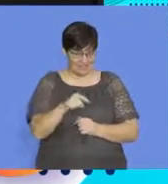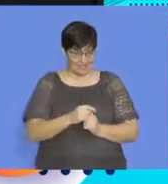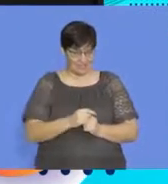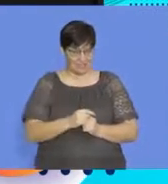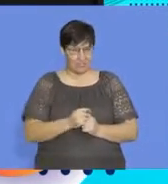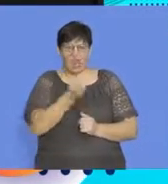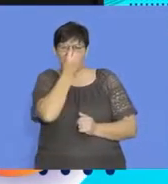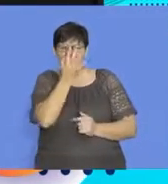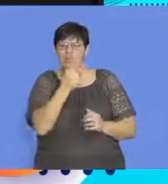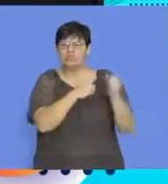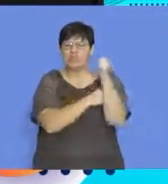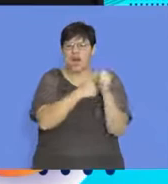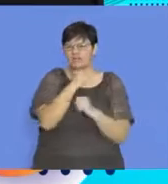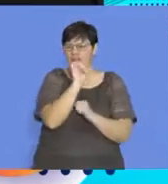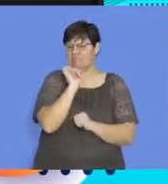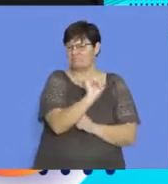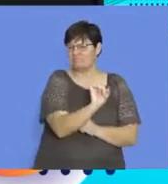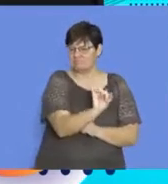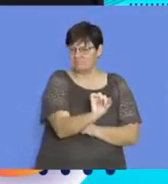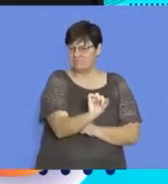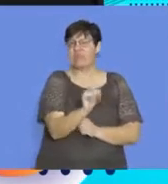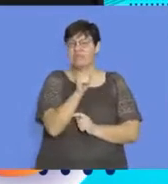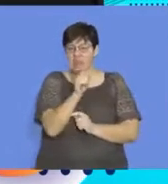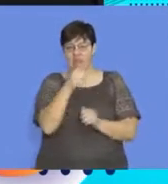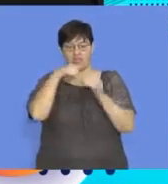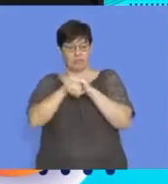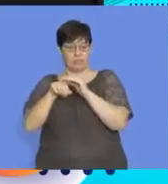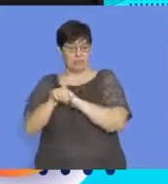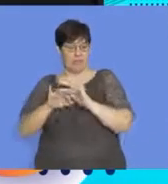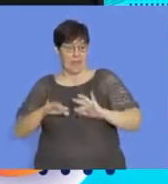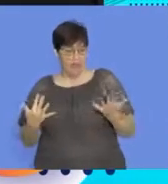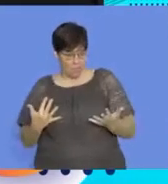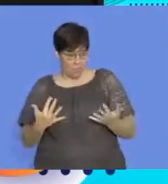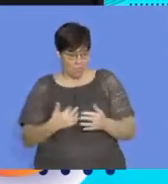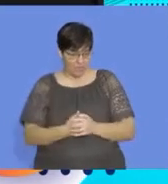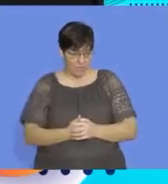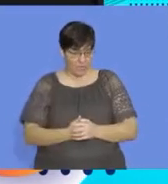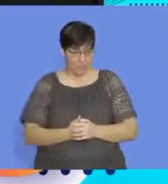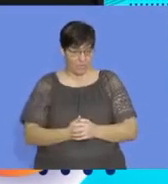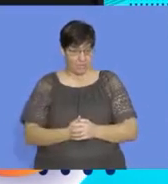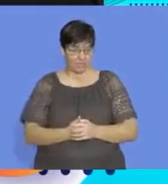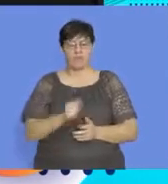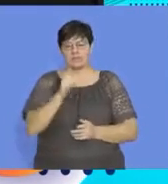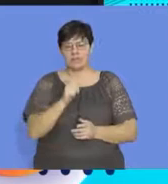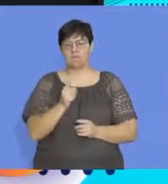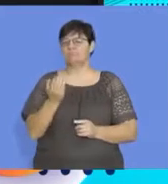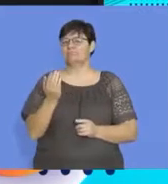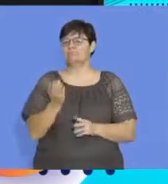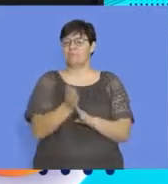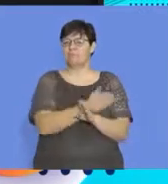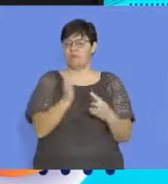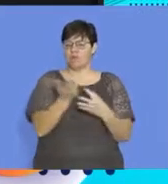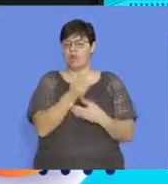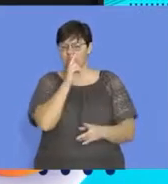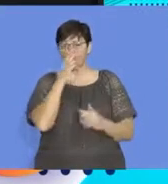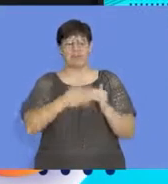and how it relates to how a plant reproduces sexually. And we ended off the last section looking at